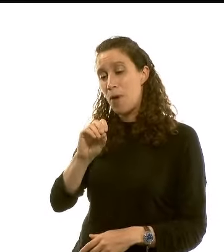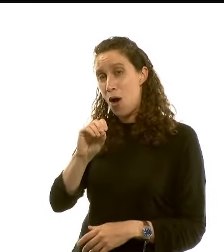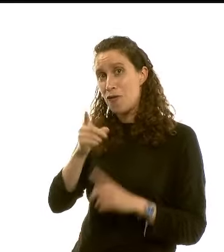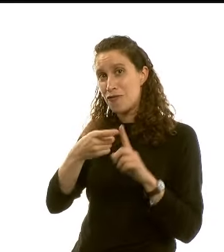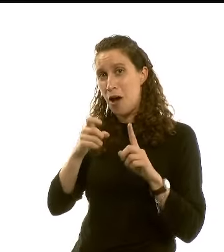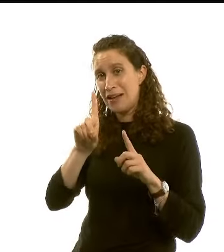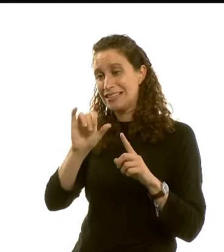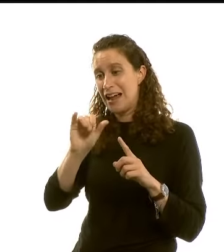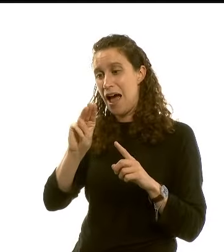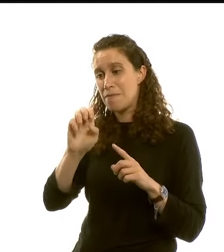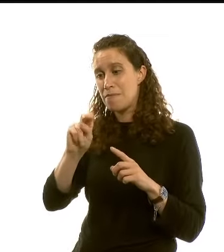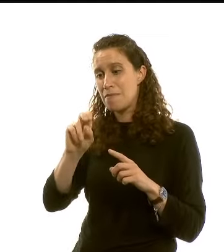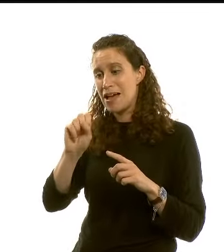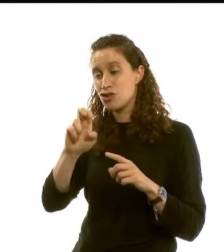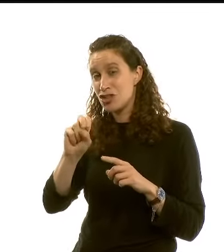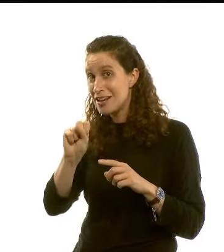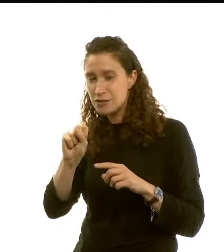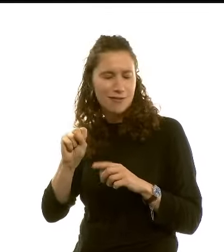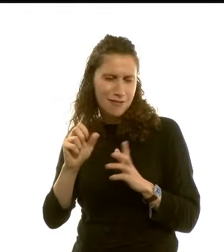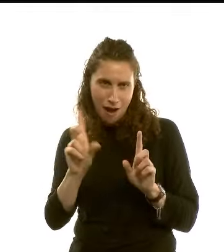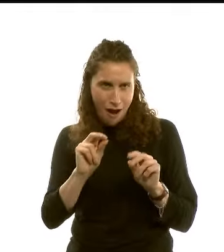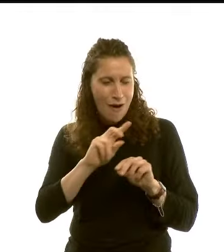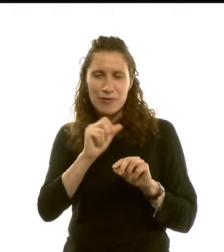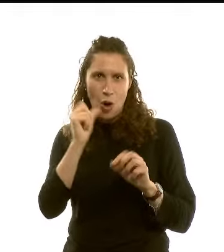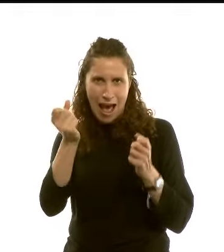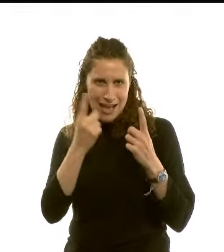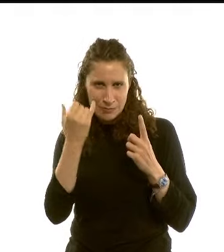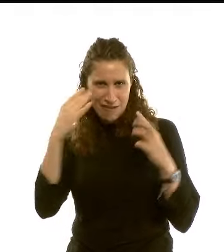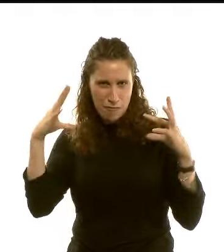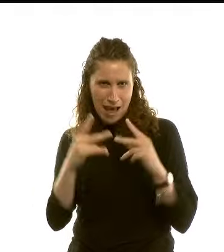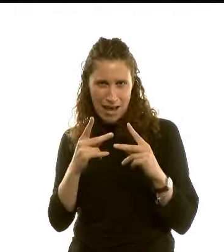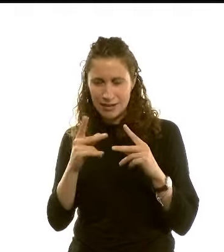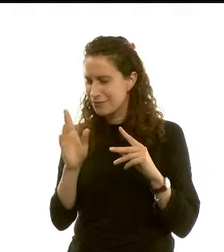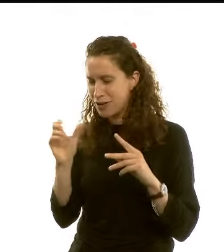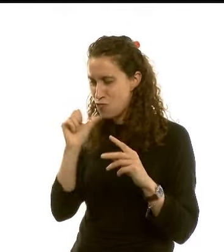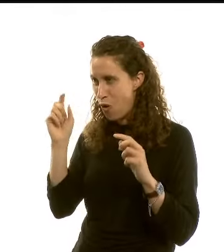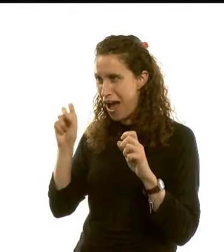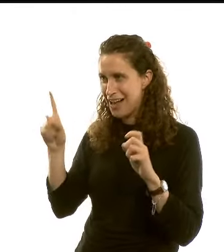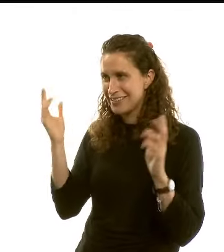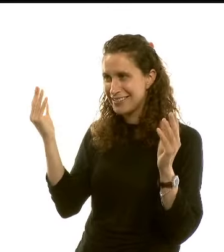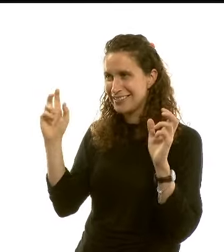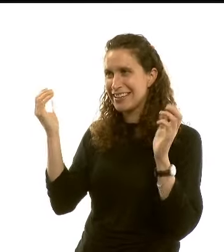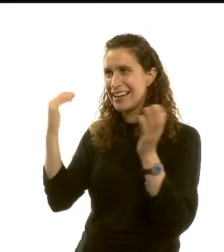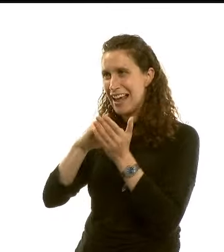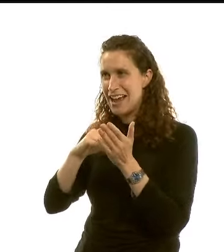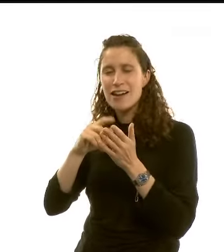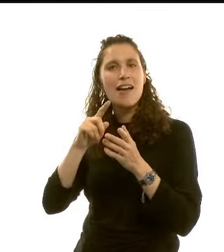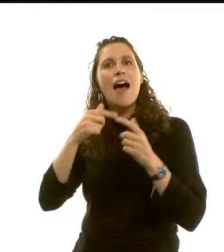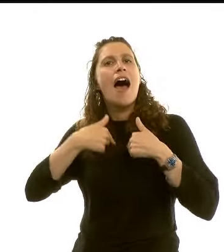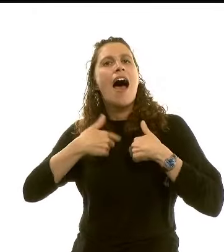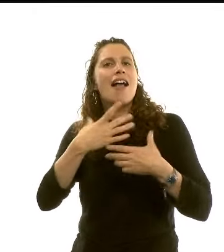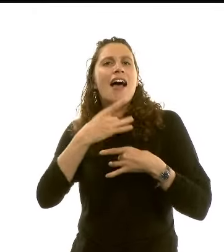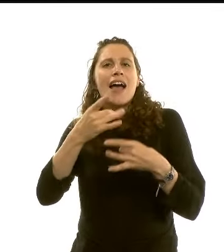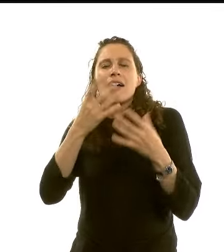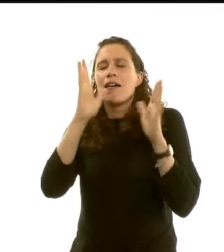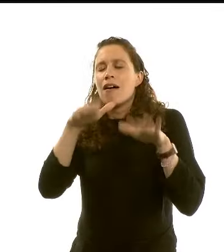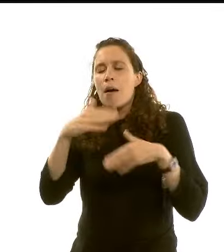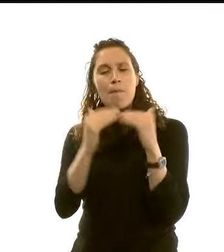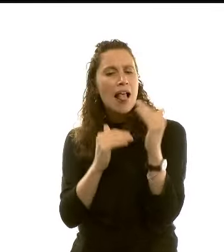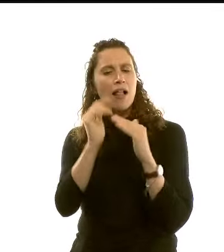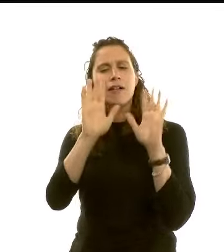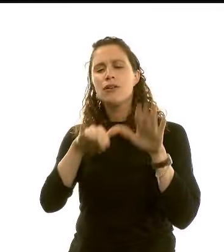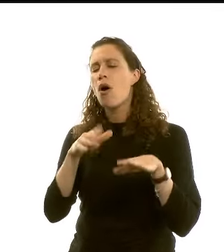please don't ask me if it's coming back because it's not. I won't ask you again. I just love losing myself in a build, taking the scenic route,